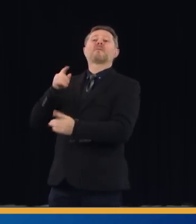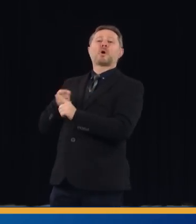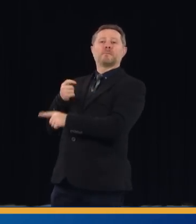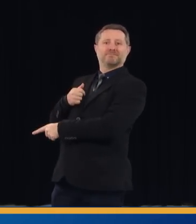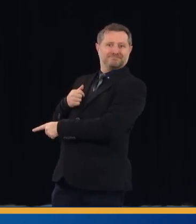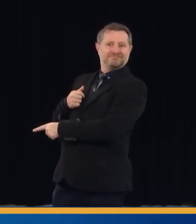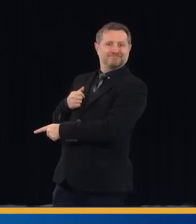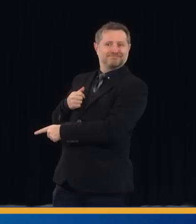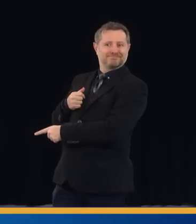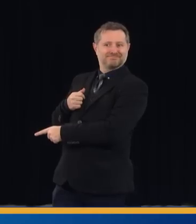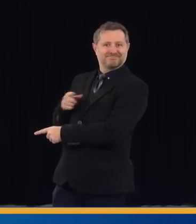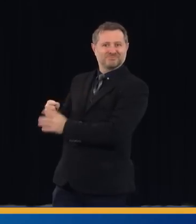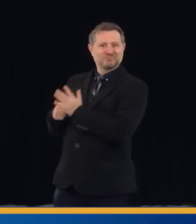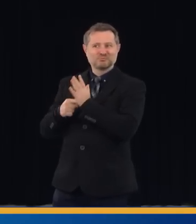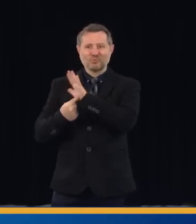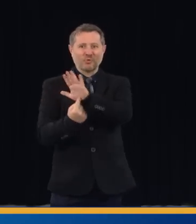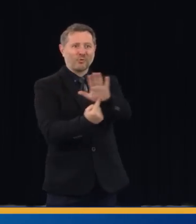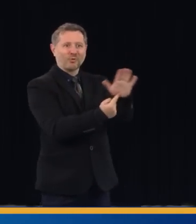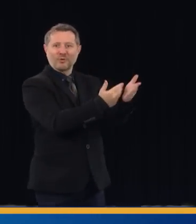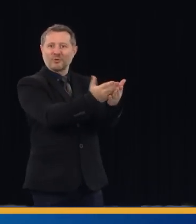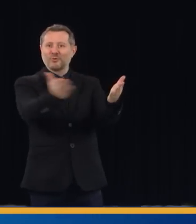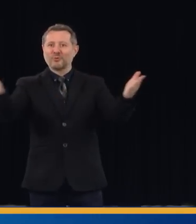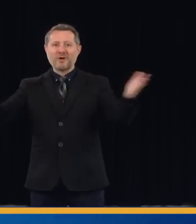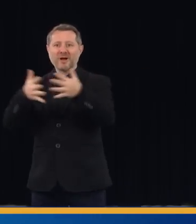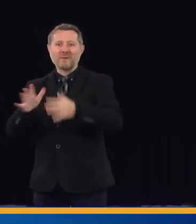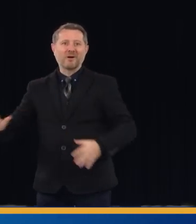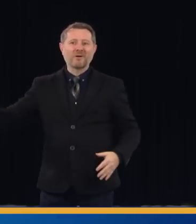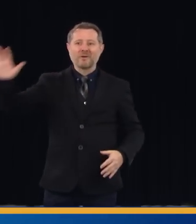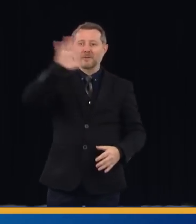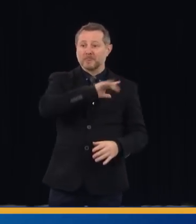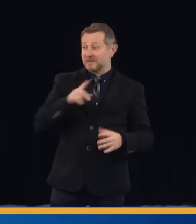Show the country what it means to have coronavirus.